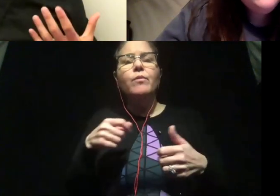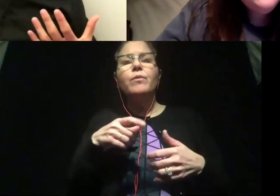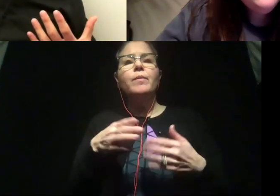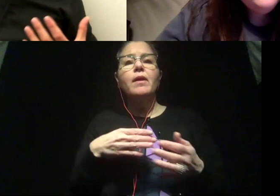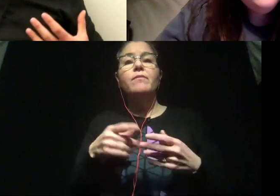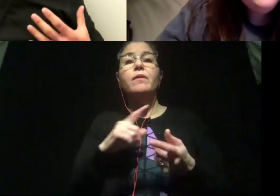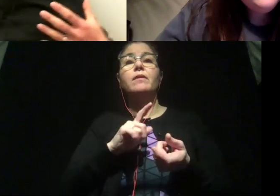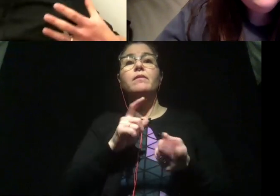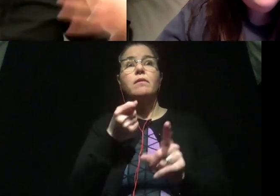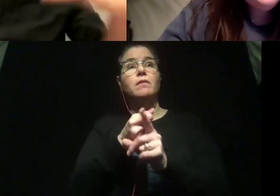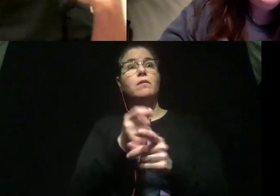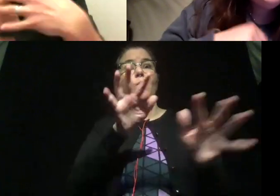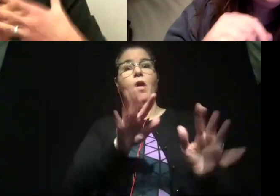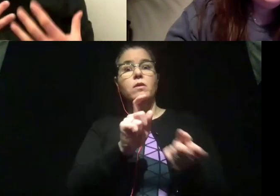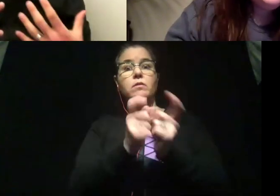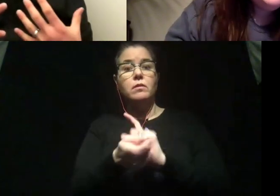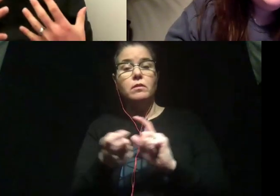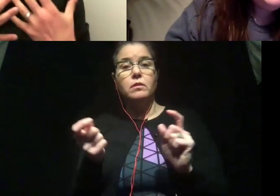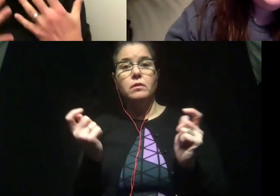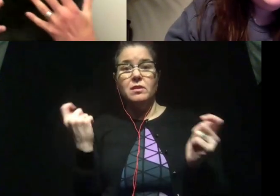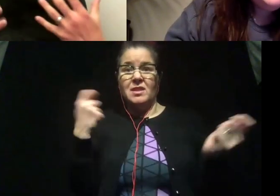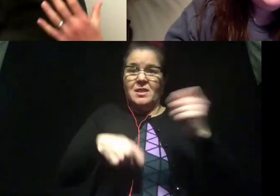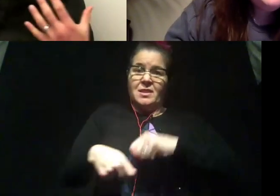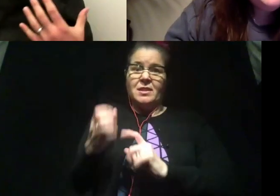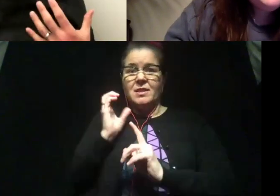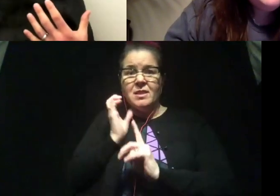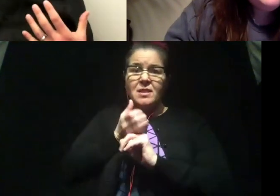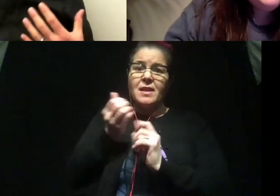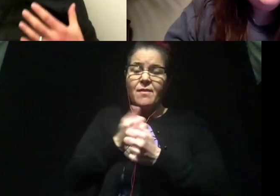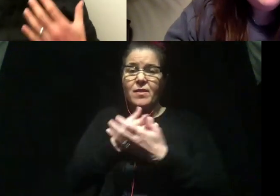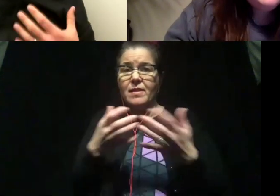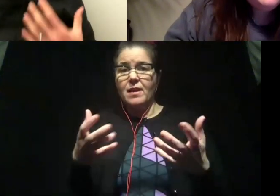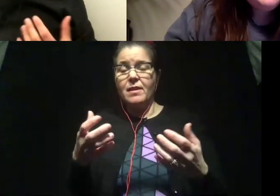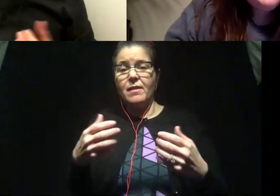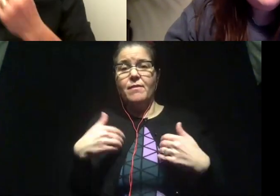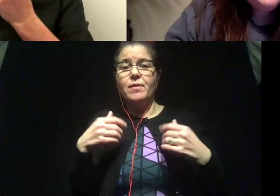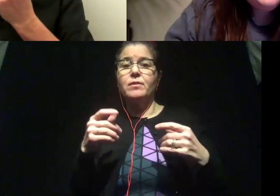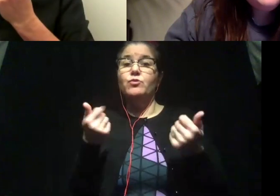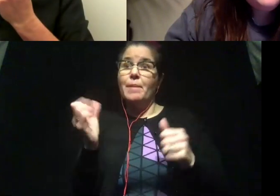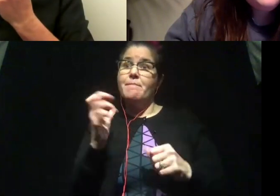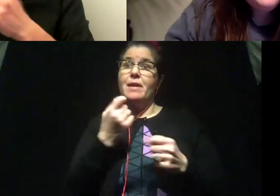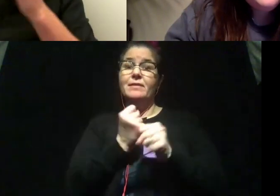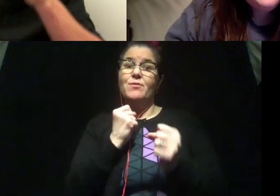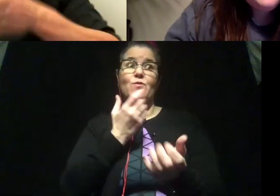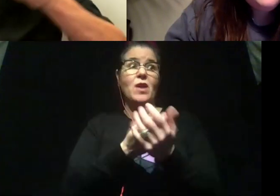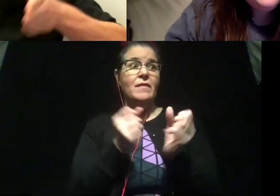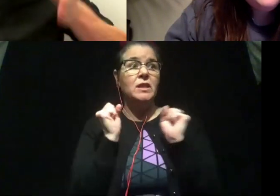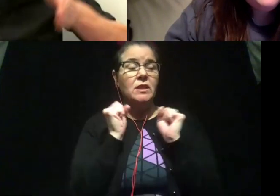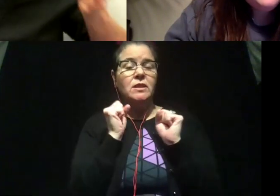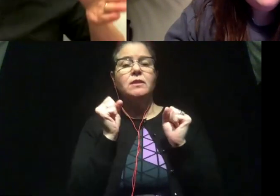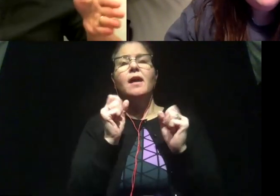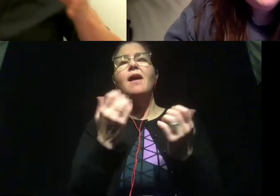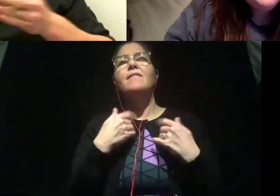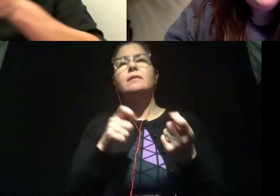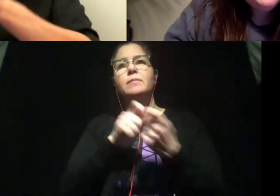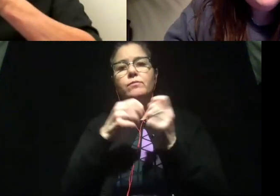weather turns and then they put on everything they've got and they're trying to get back safely, but they're really, really cold by the time they get back to camp. We have very specific rules